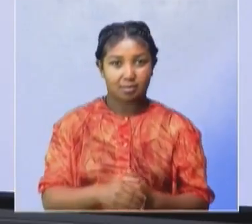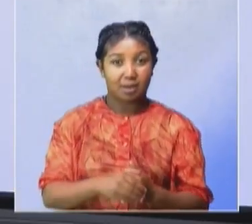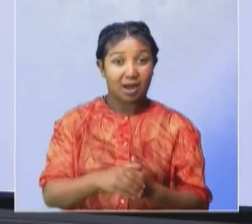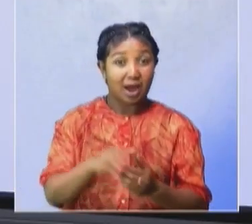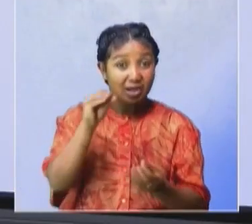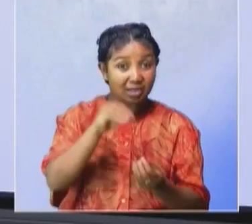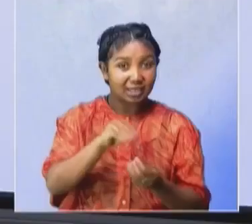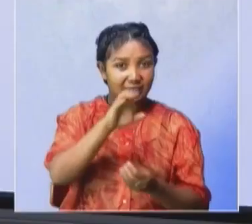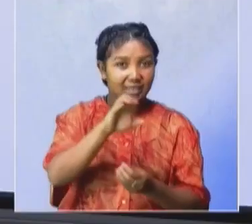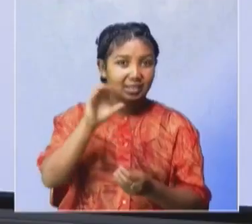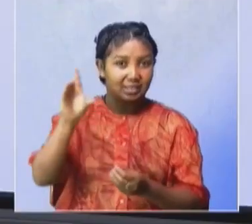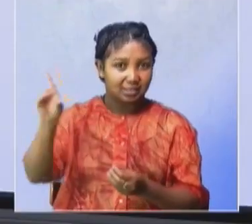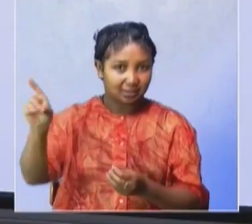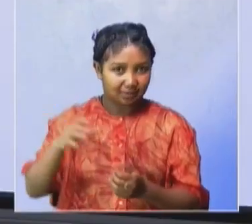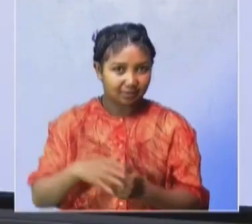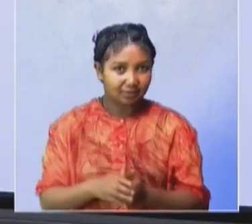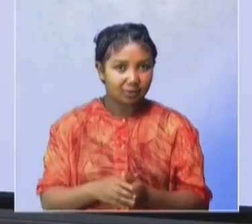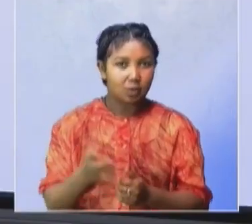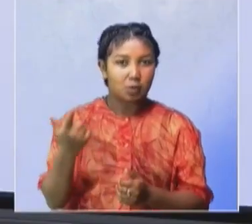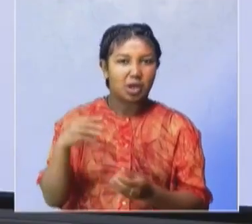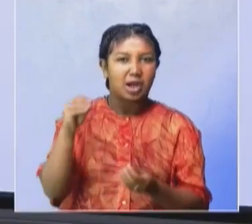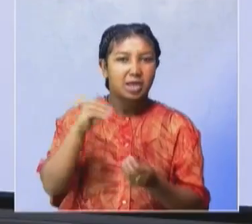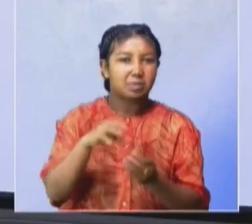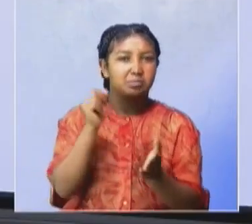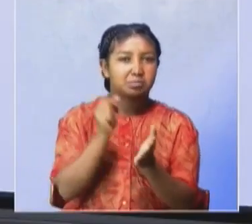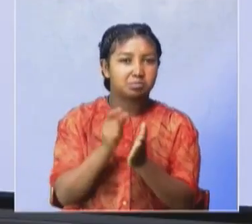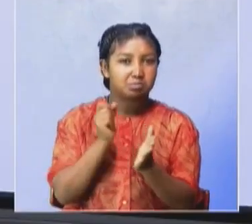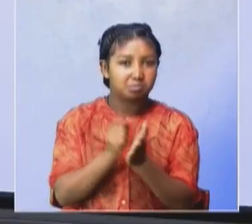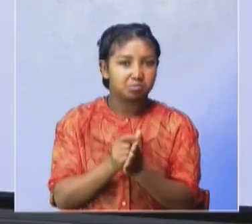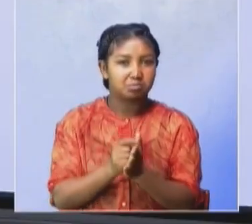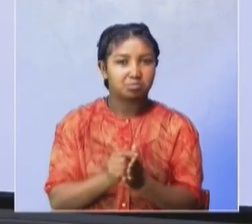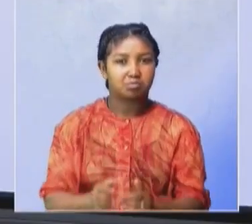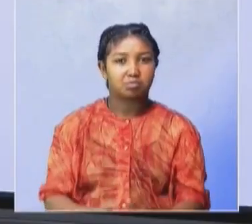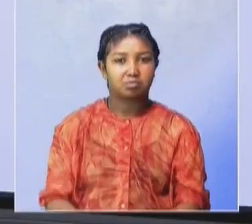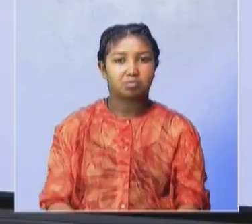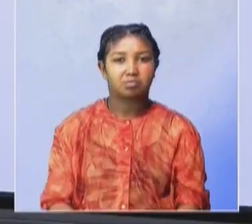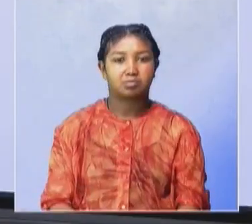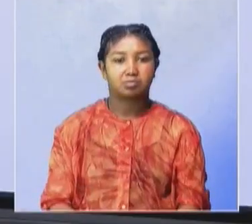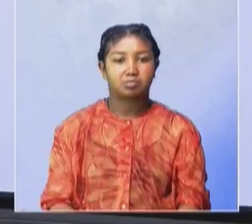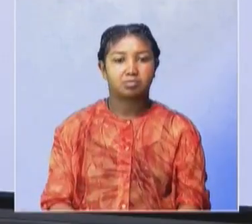what? ed. We can add more example. For example, here.